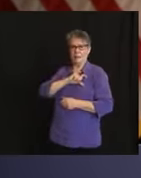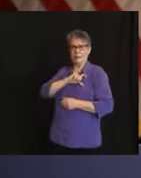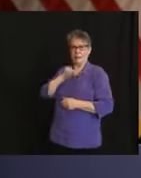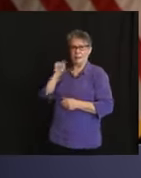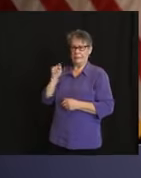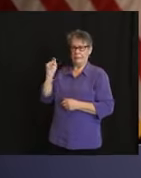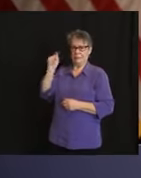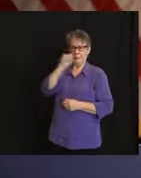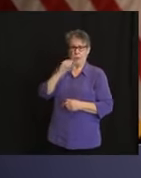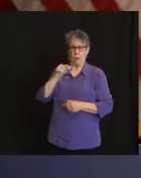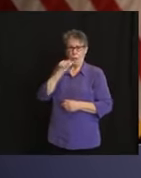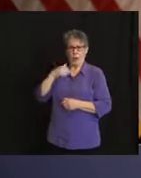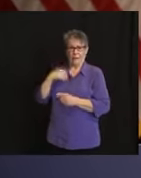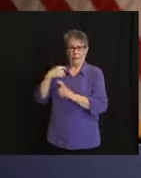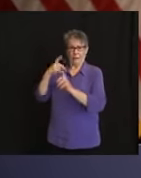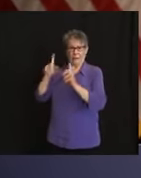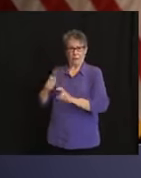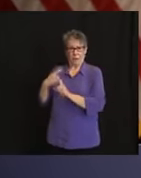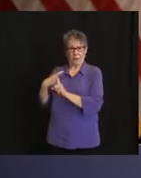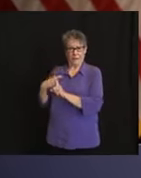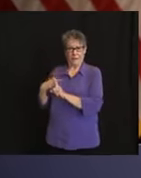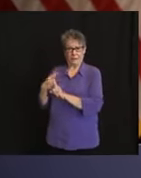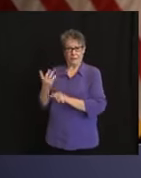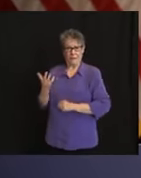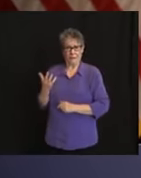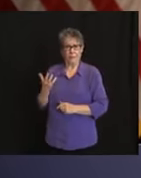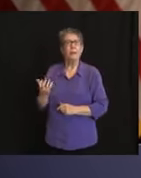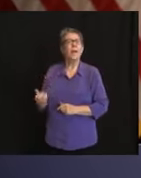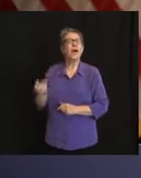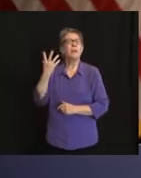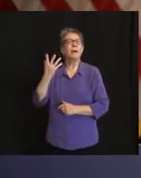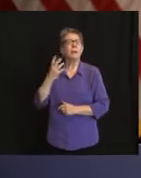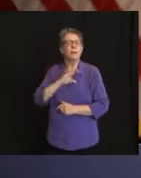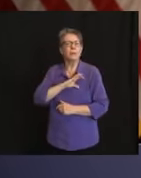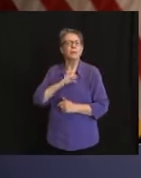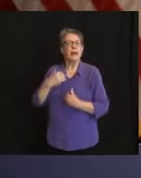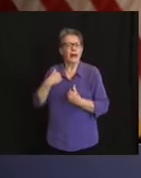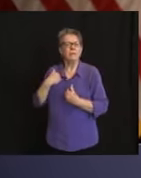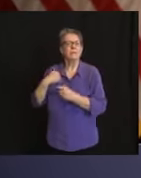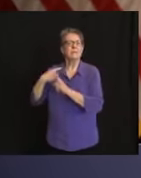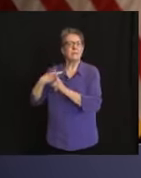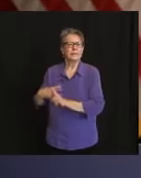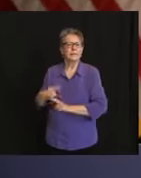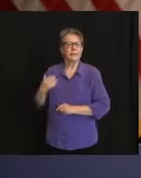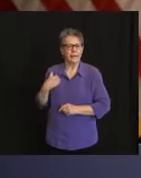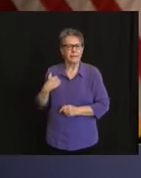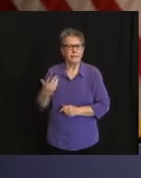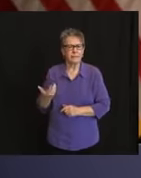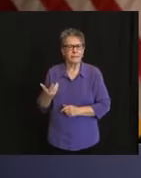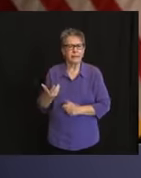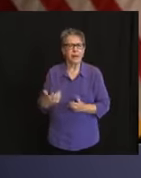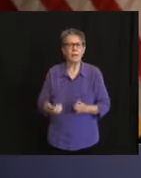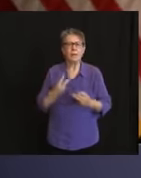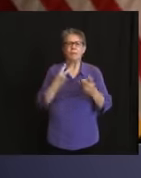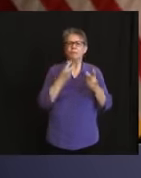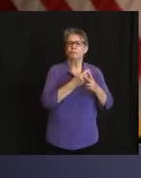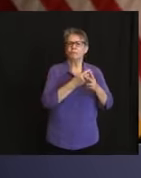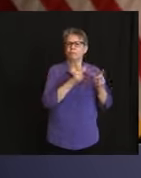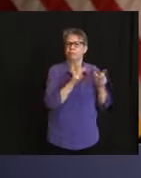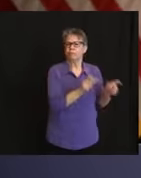Matt, on the first question, I think we've been pretty clear that the numbers are directionally accurate, even though there may be